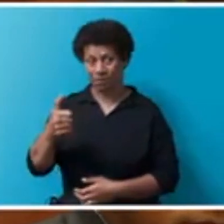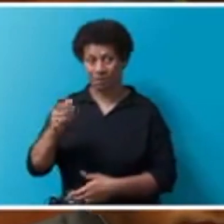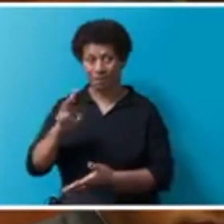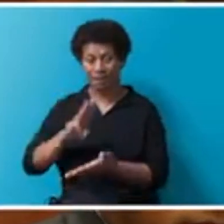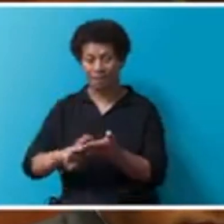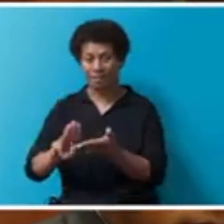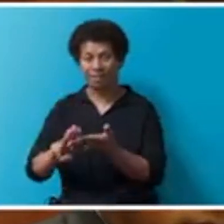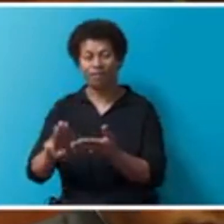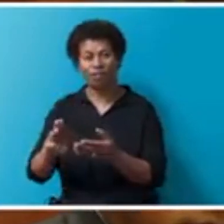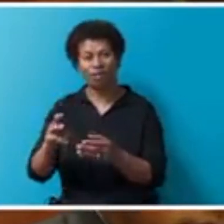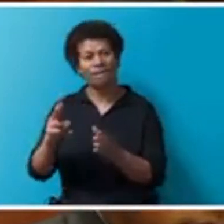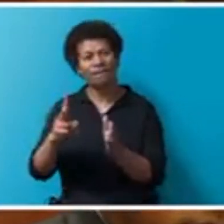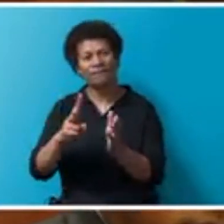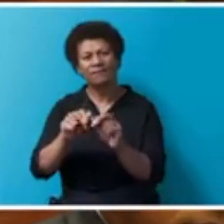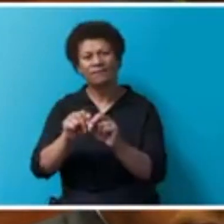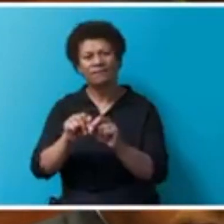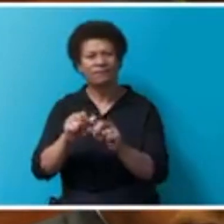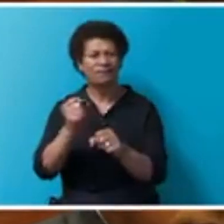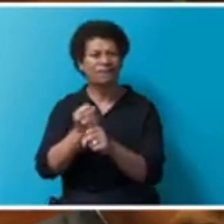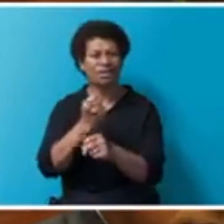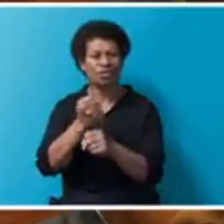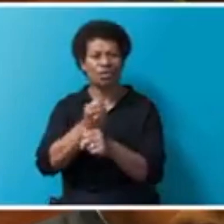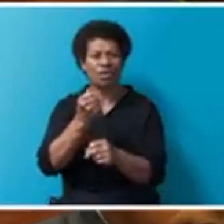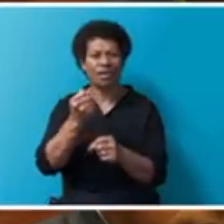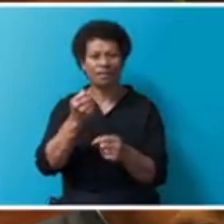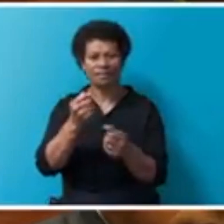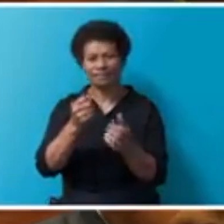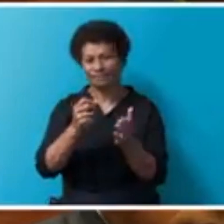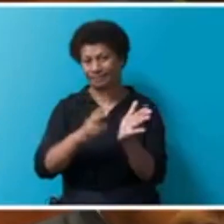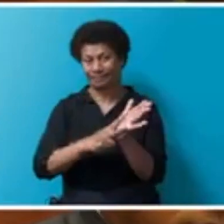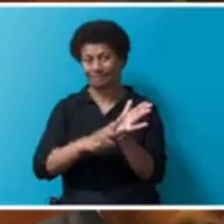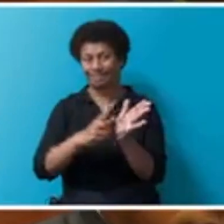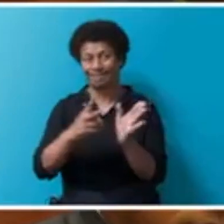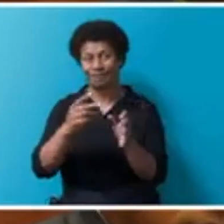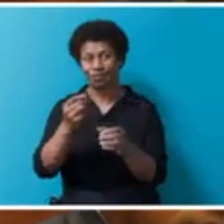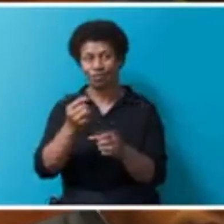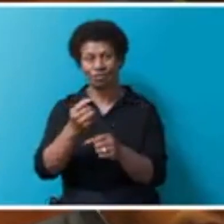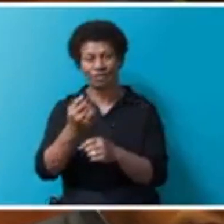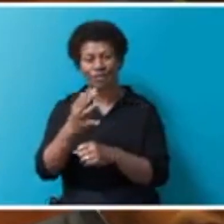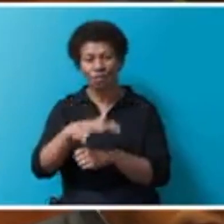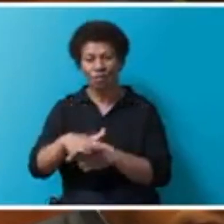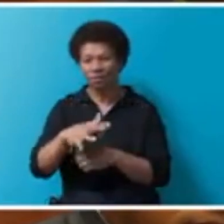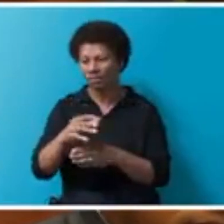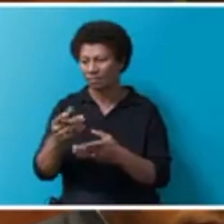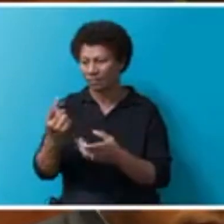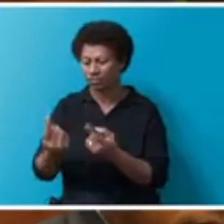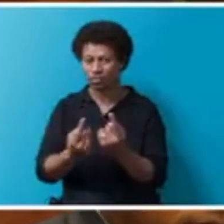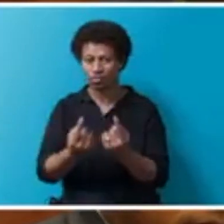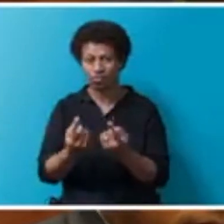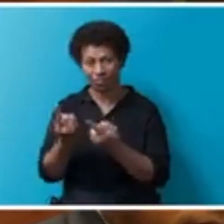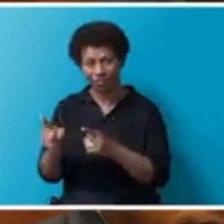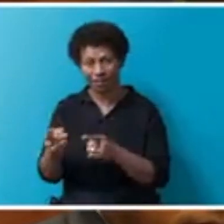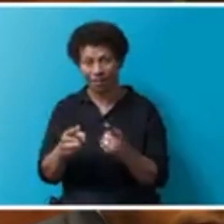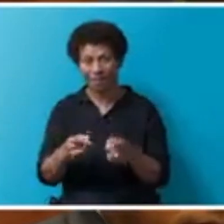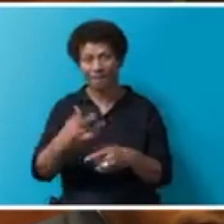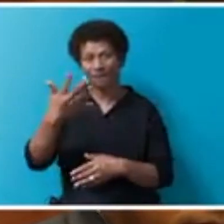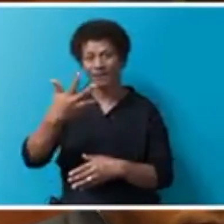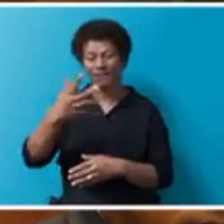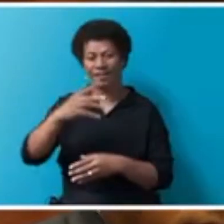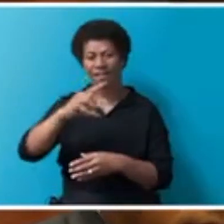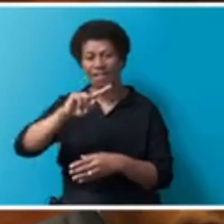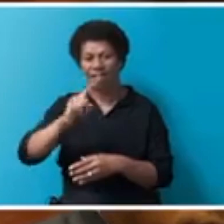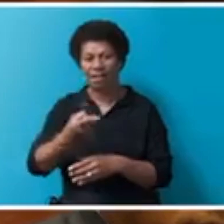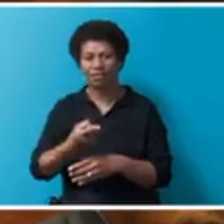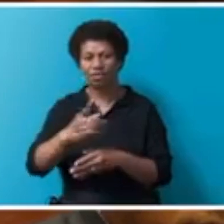gold mine workers. Each eligible worker or the dependent of a deceased worker will receive a payment of $15,000